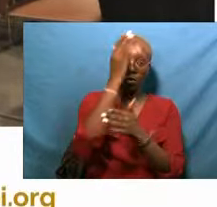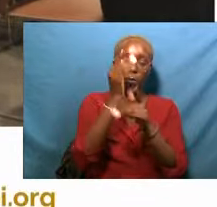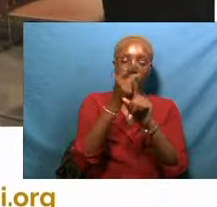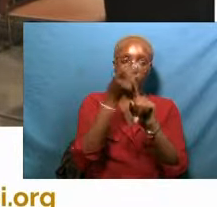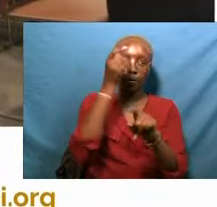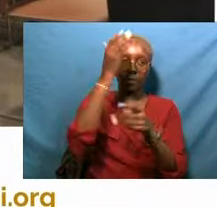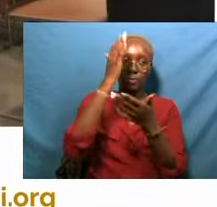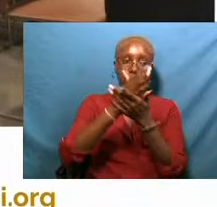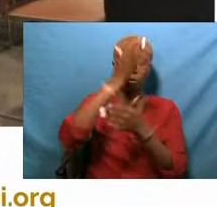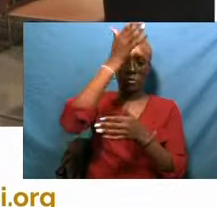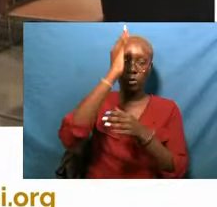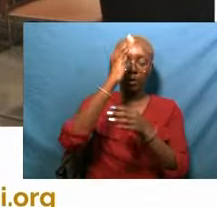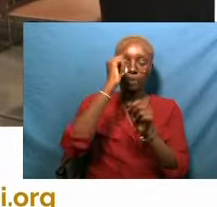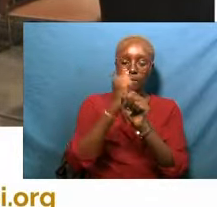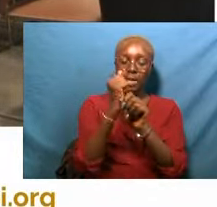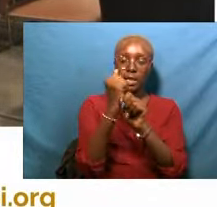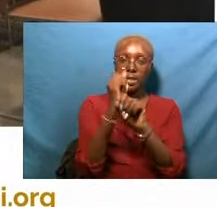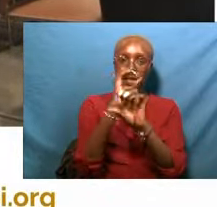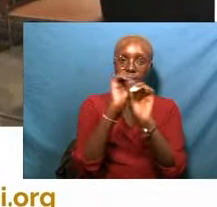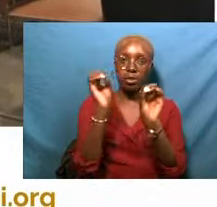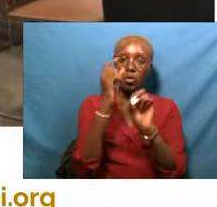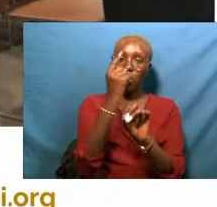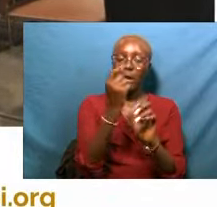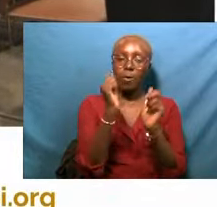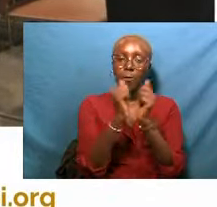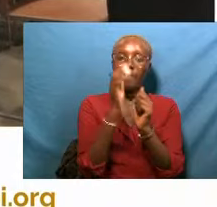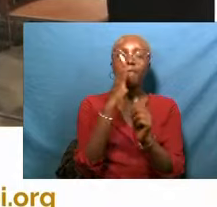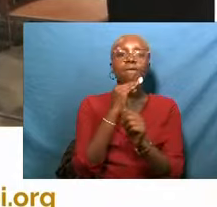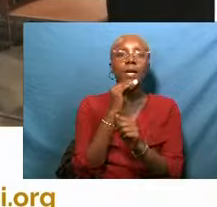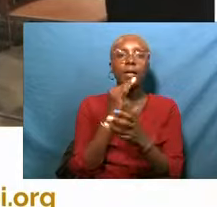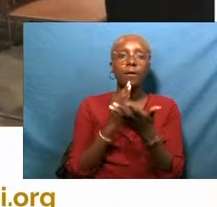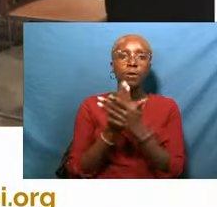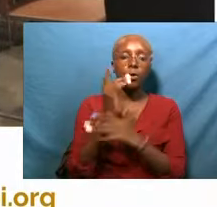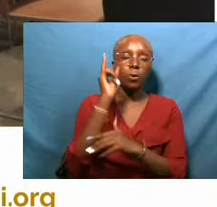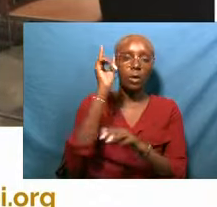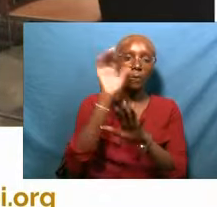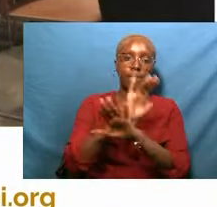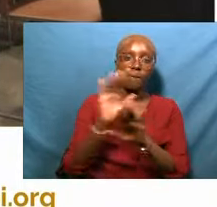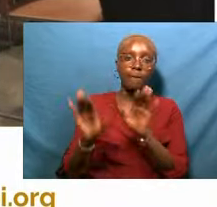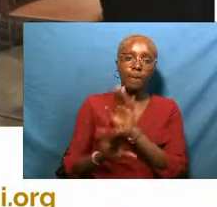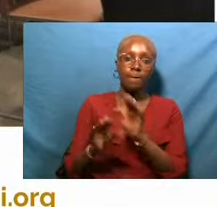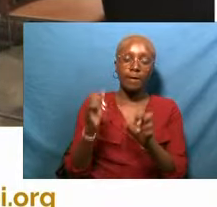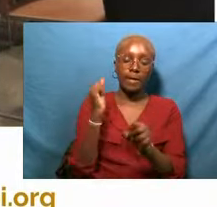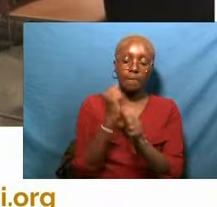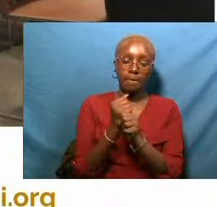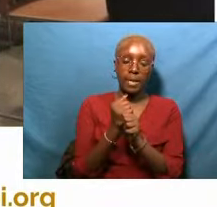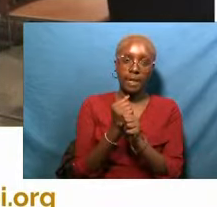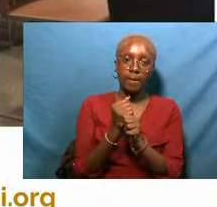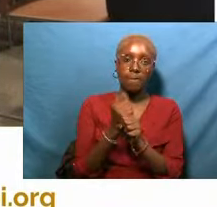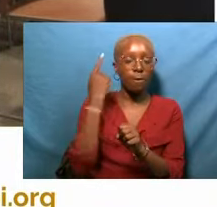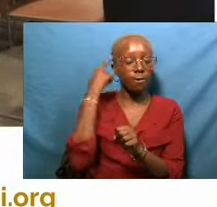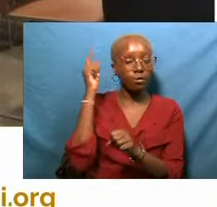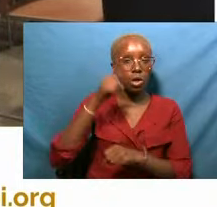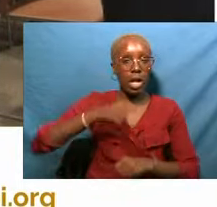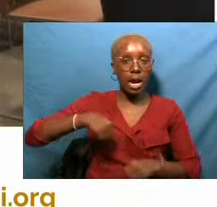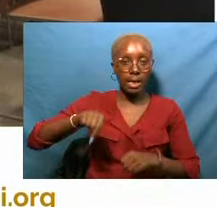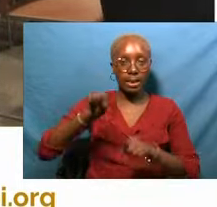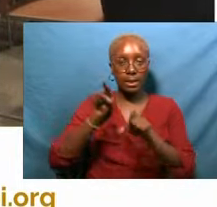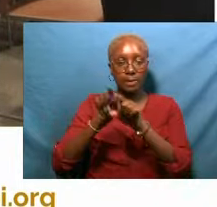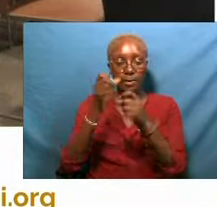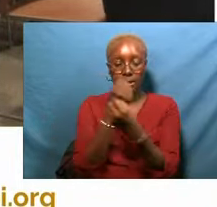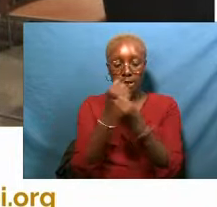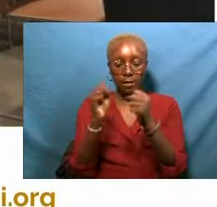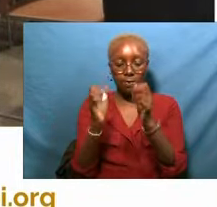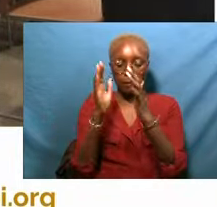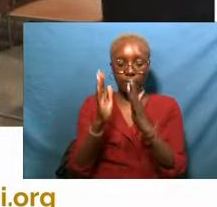God, begotten, not made, of one being with the Father. Through him all things were made. For us and for